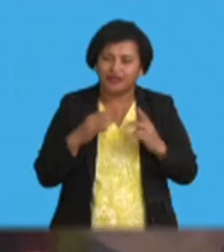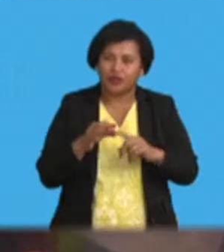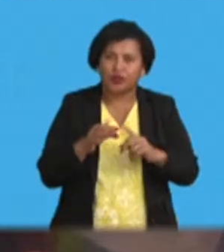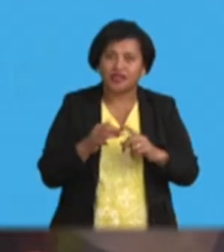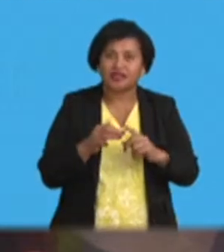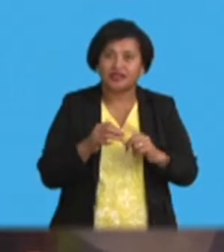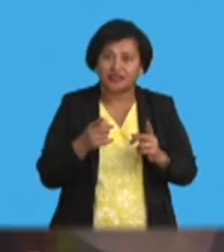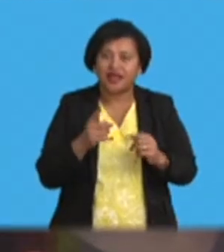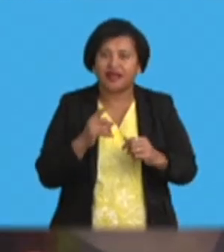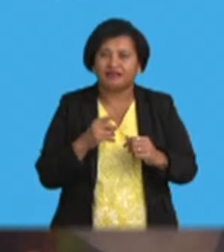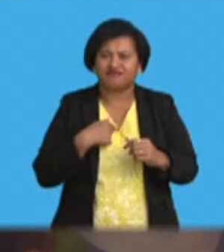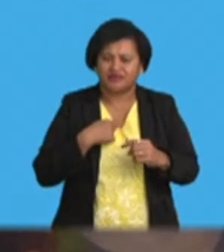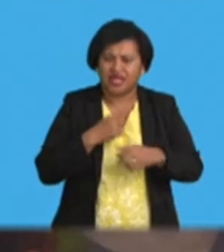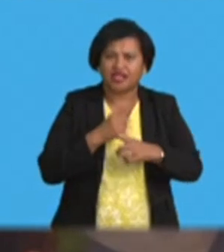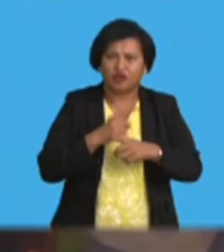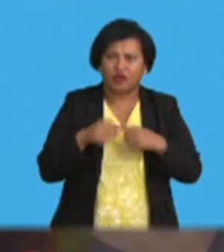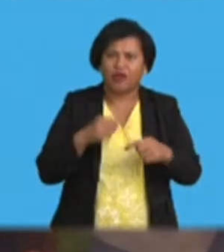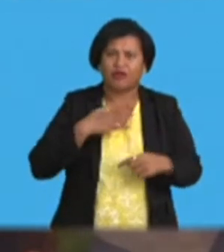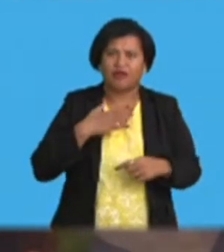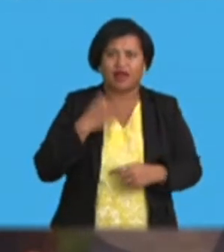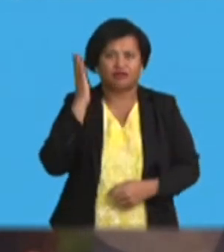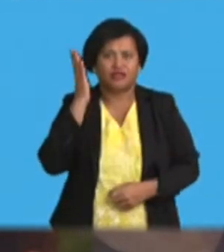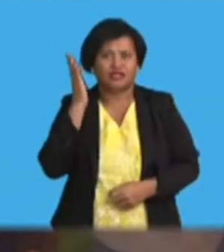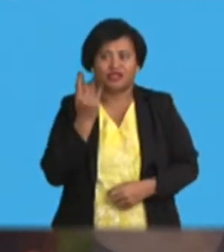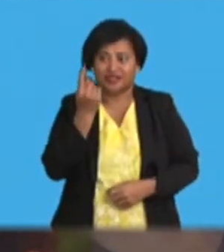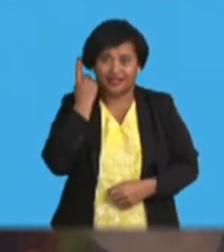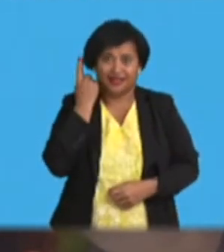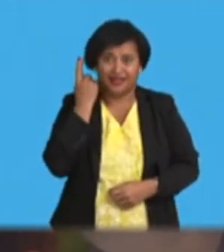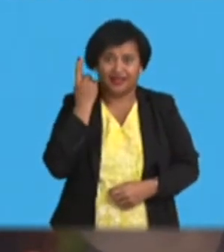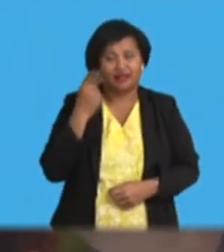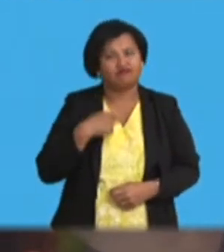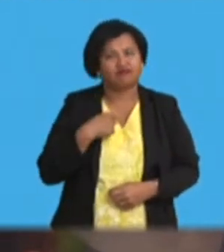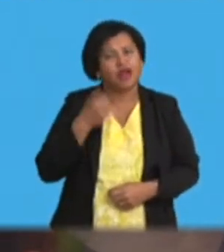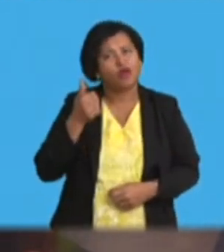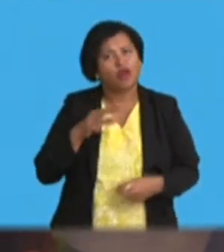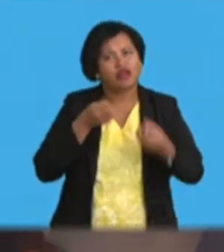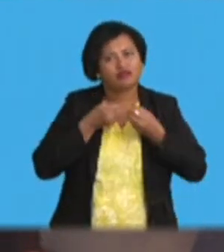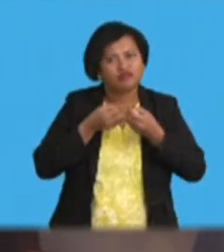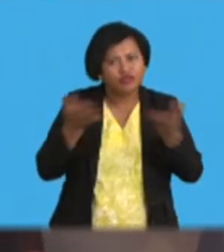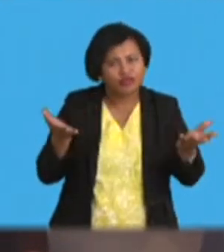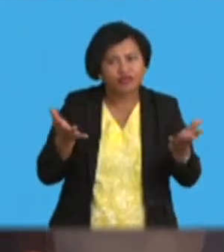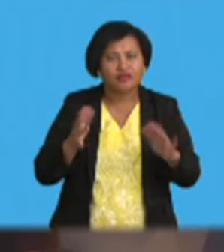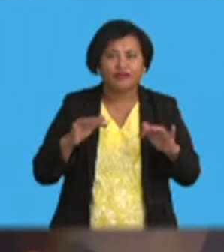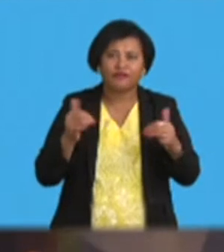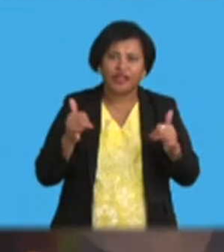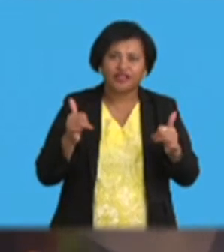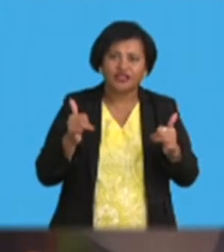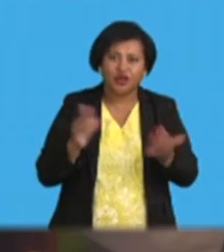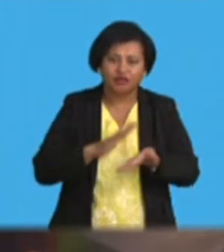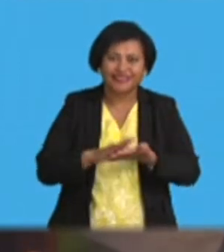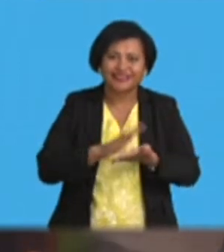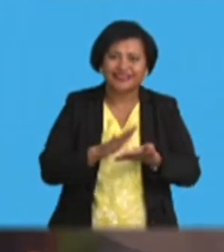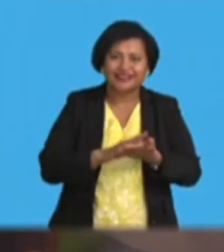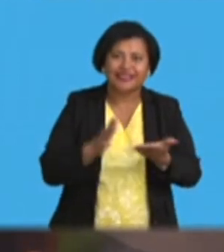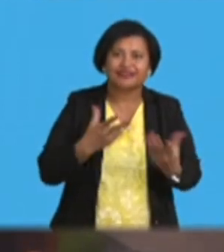I had raised in the ministerial statement yesterday, where I had informed the House that we had gone through the exercise of cleaning our database of the